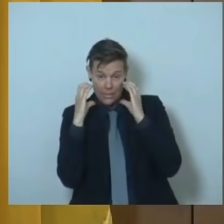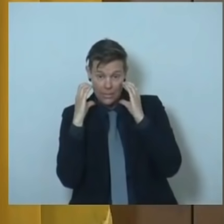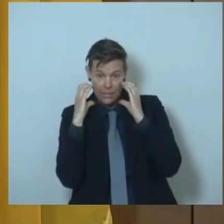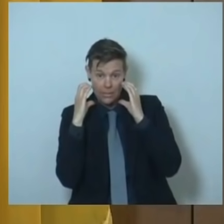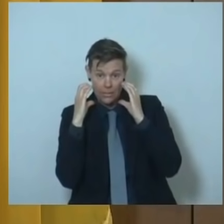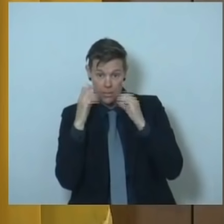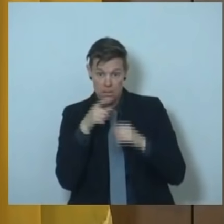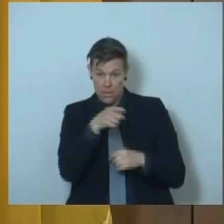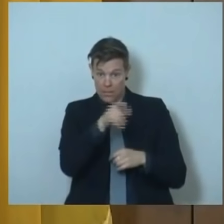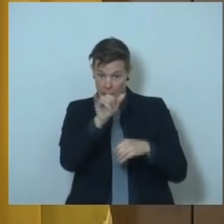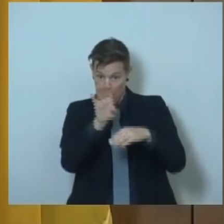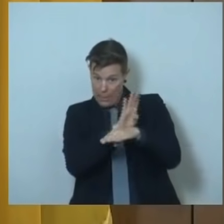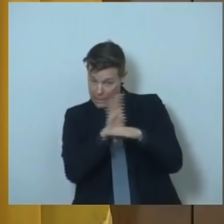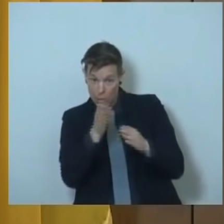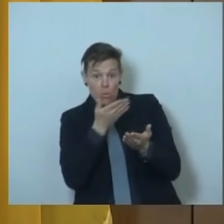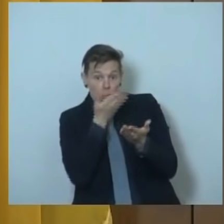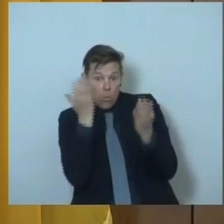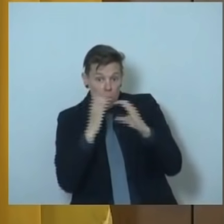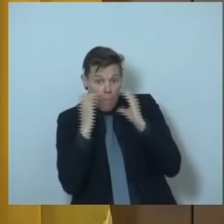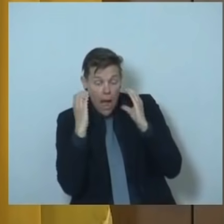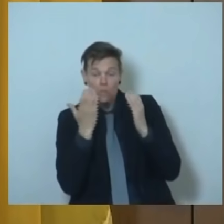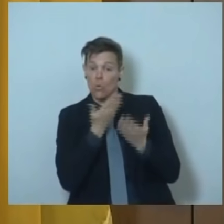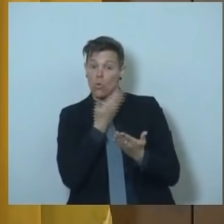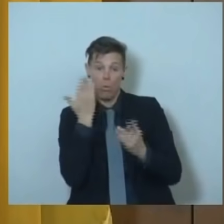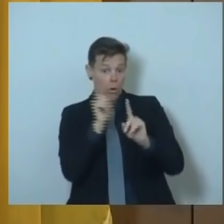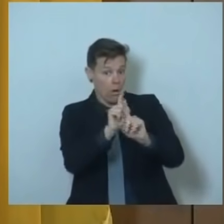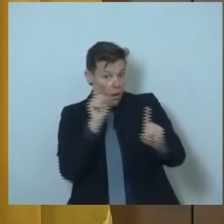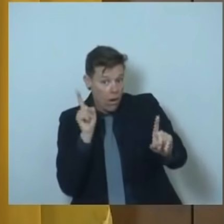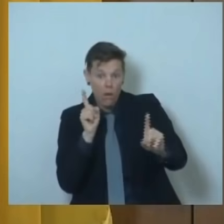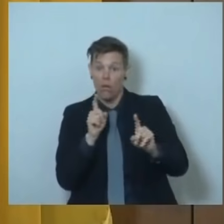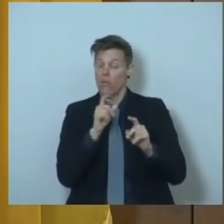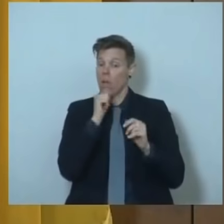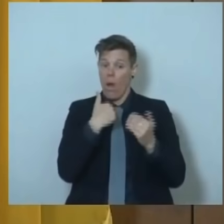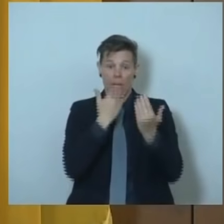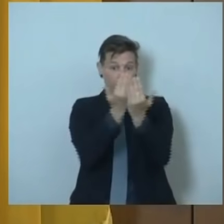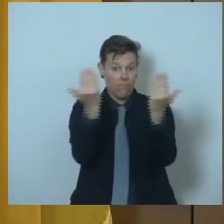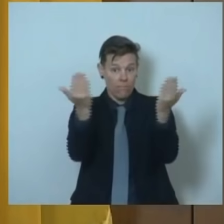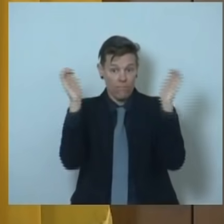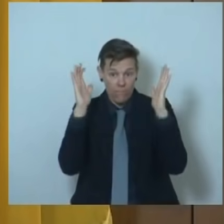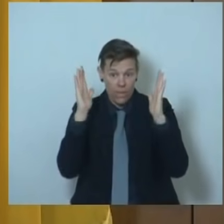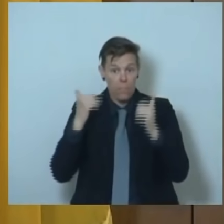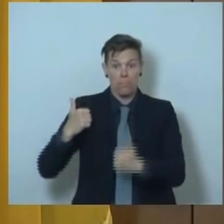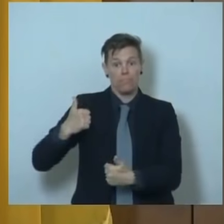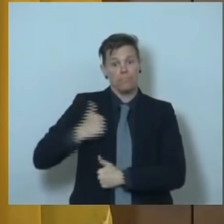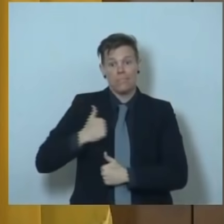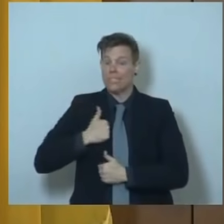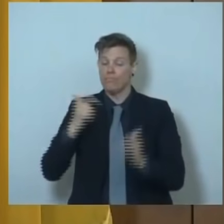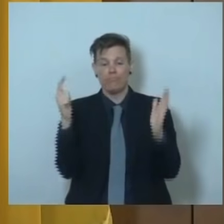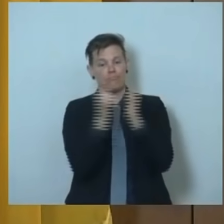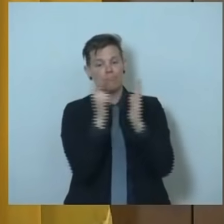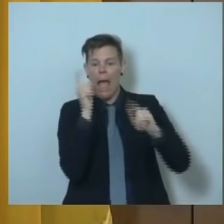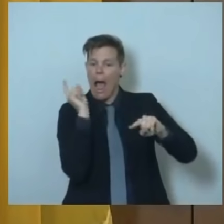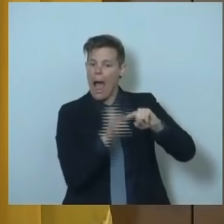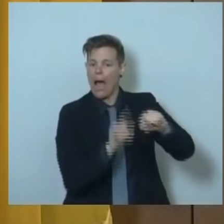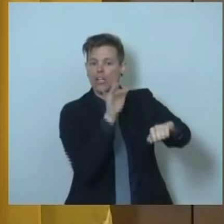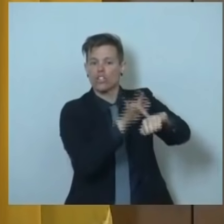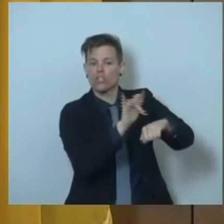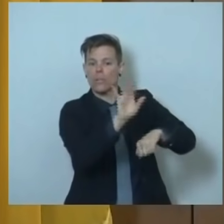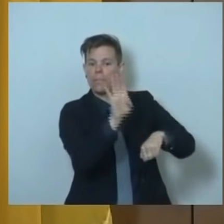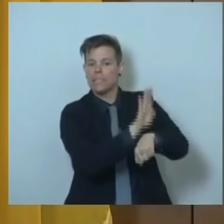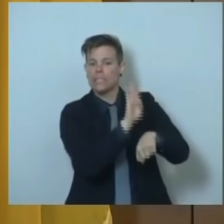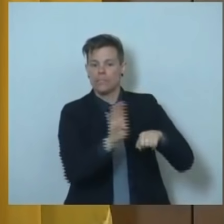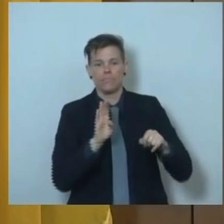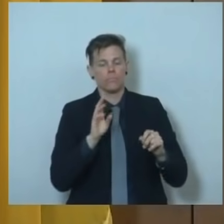other, metering, social distancing that met with the public health standards we had set. Because enforcement's